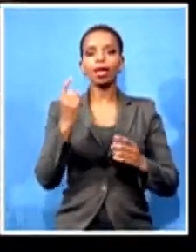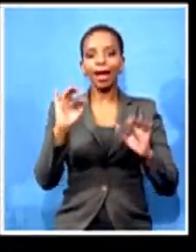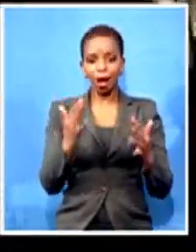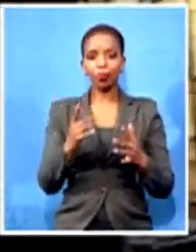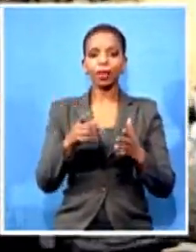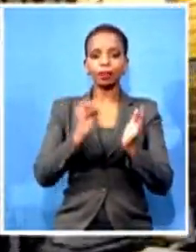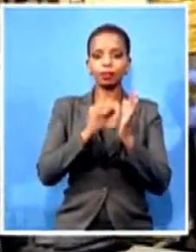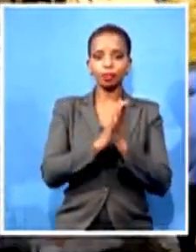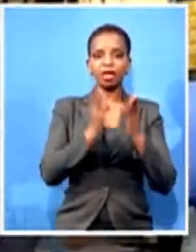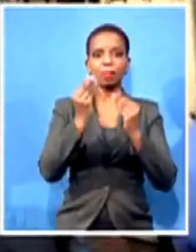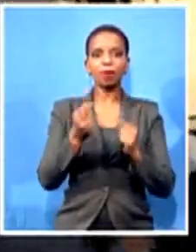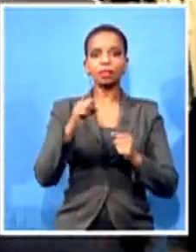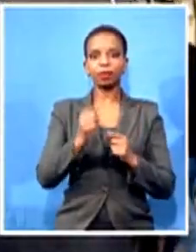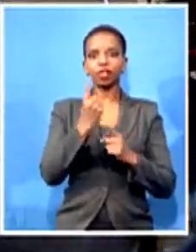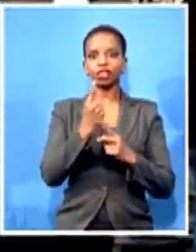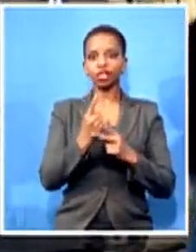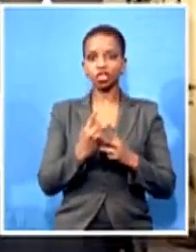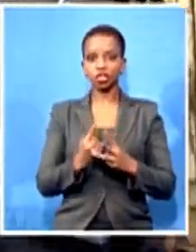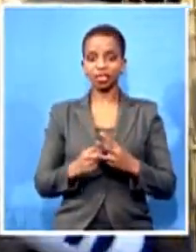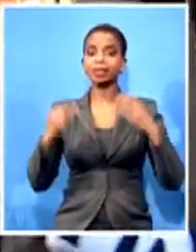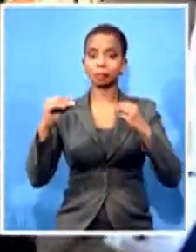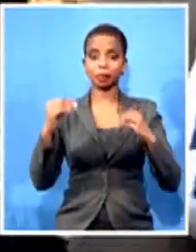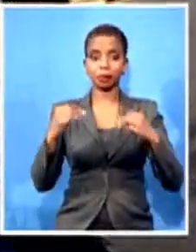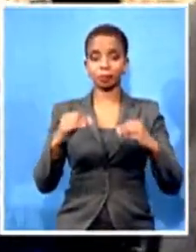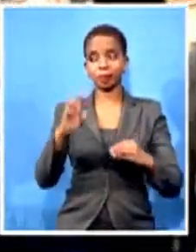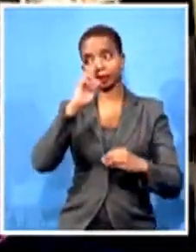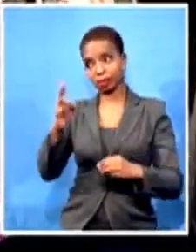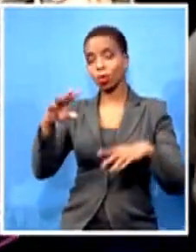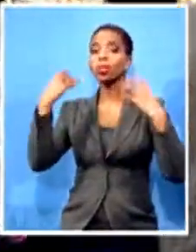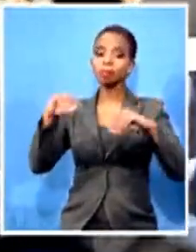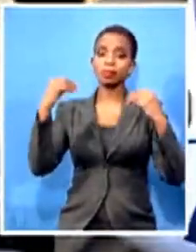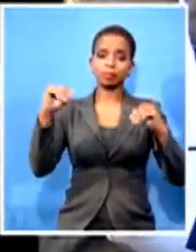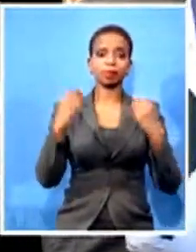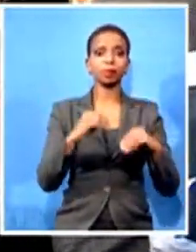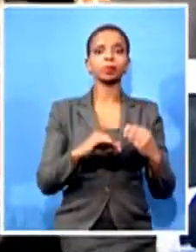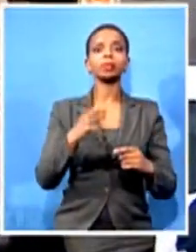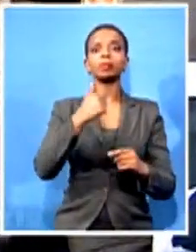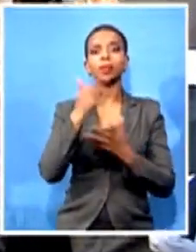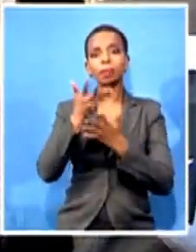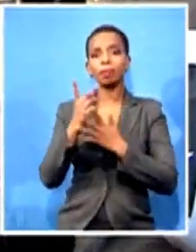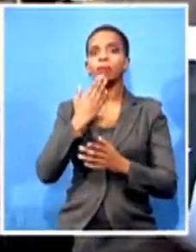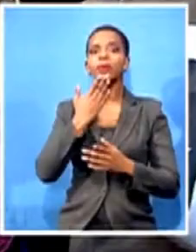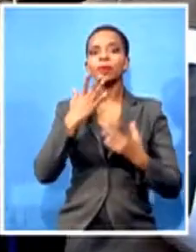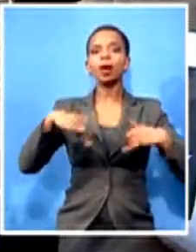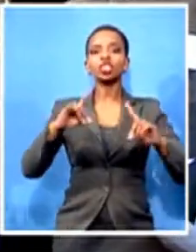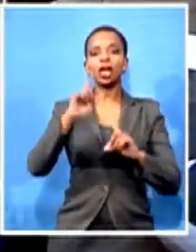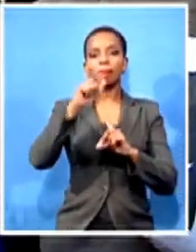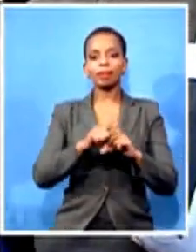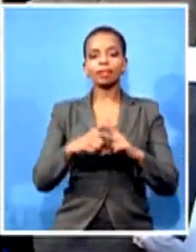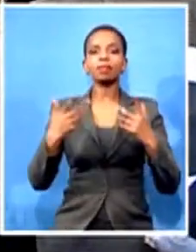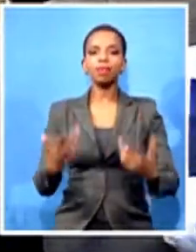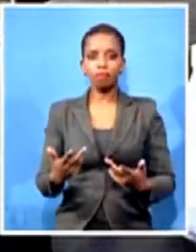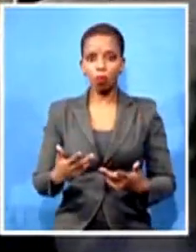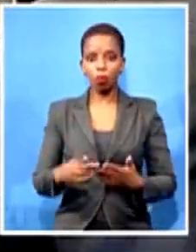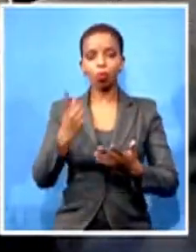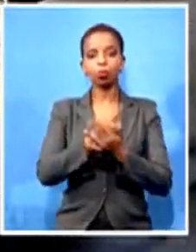quite busy, as you can see. I spoke to the chairperson of the traders organization, who also did indicate